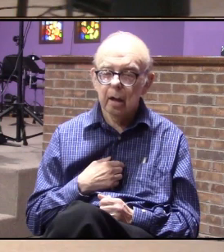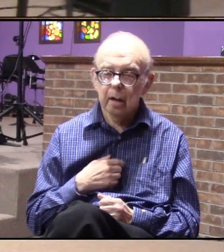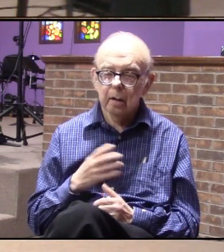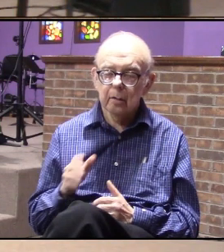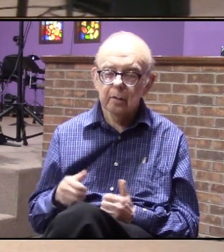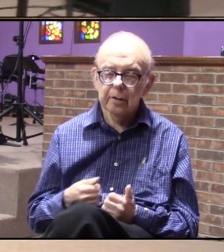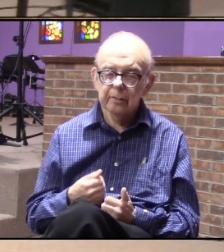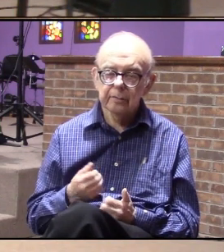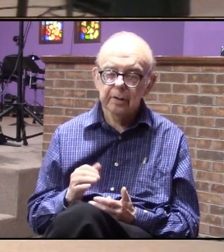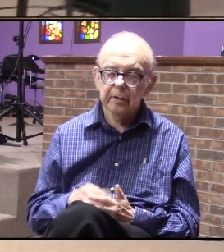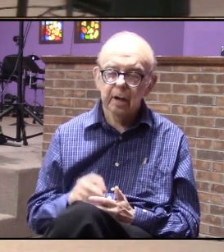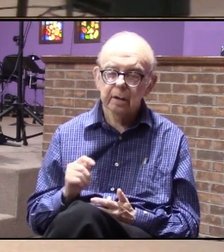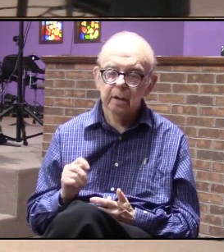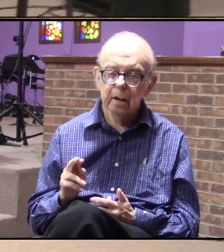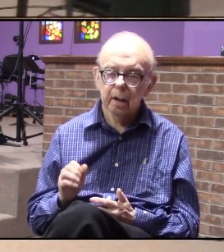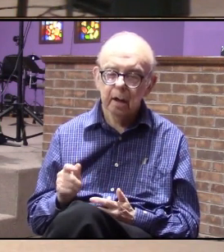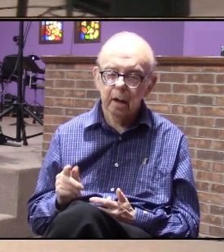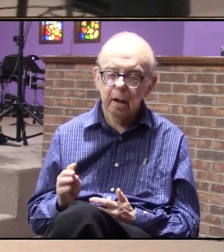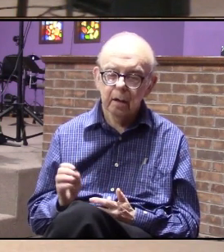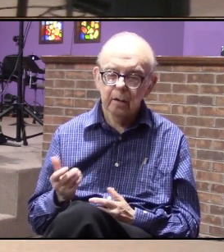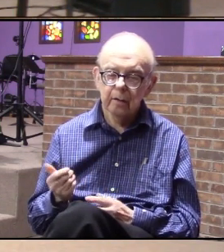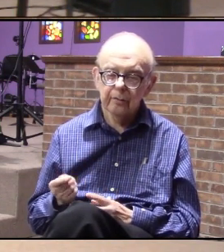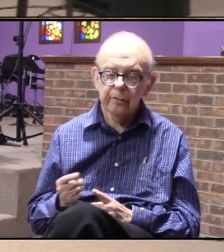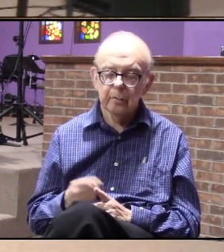a few months.